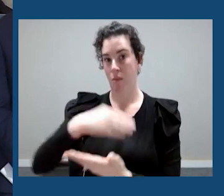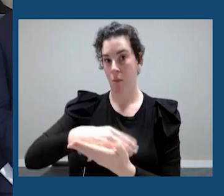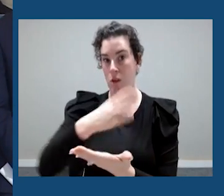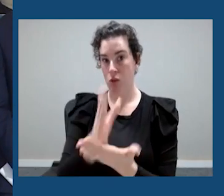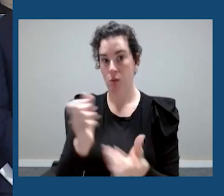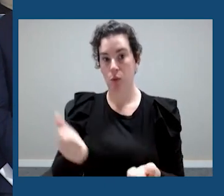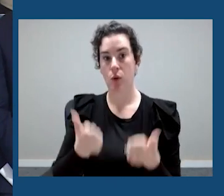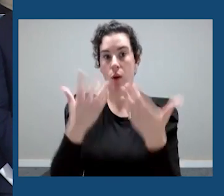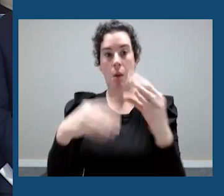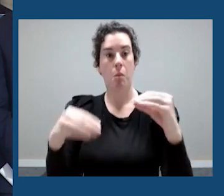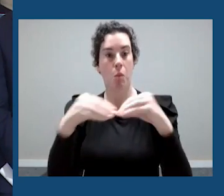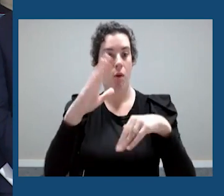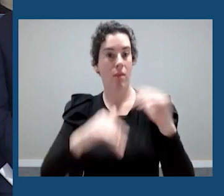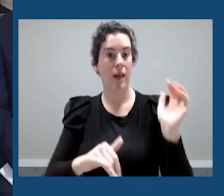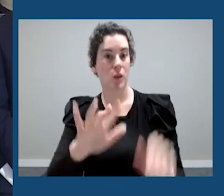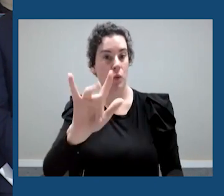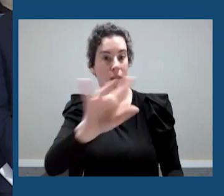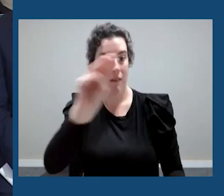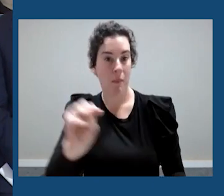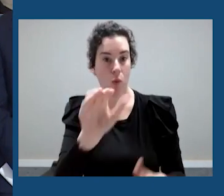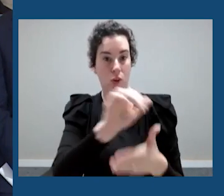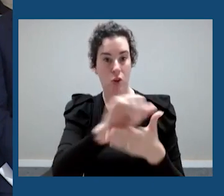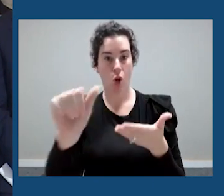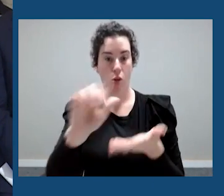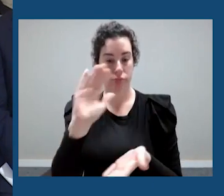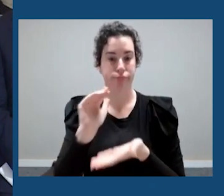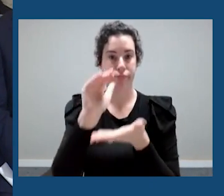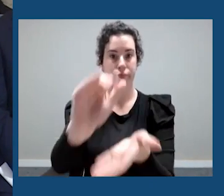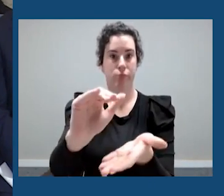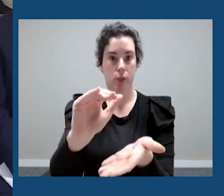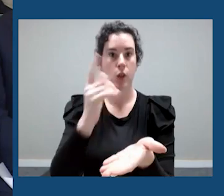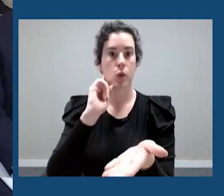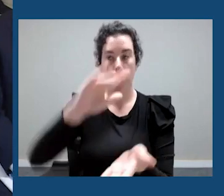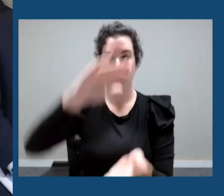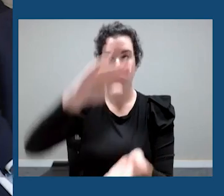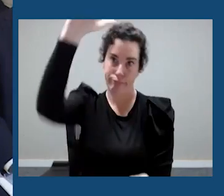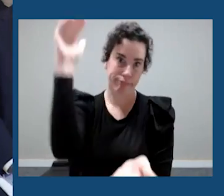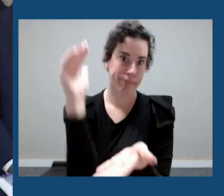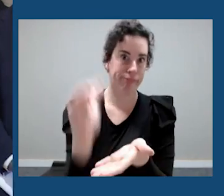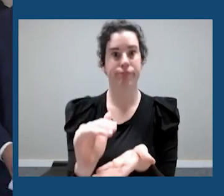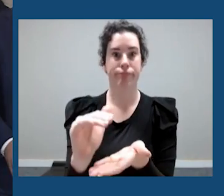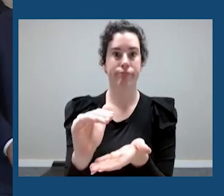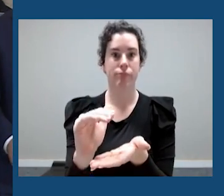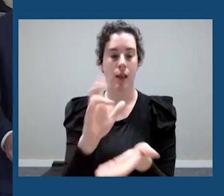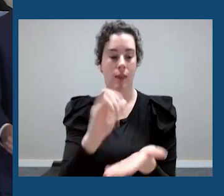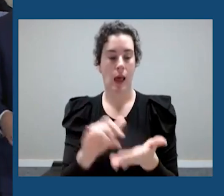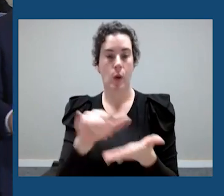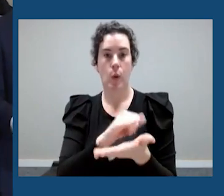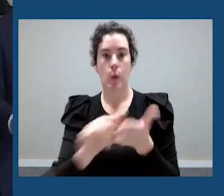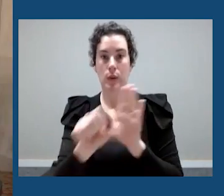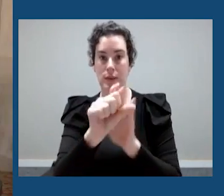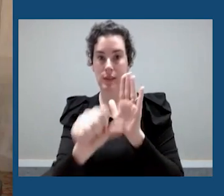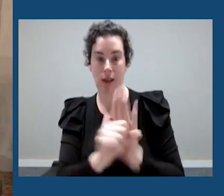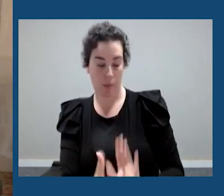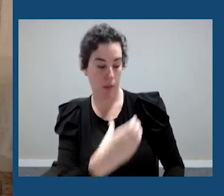million to establish a dedicated retail theft team within the New York State Police.